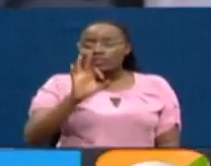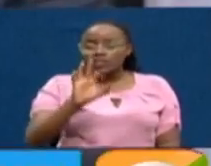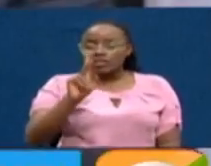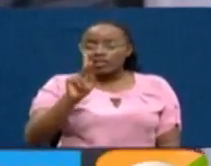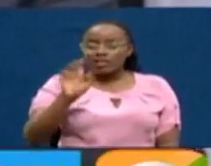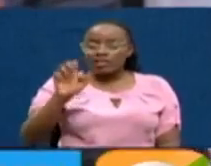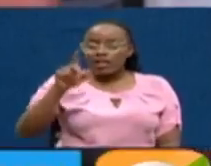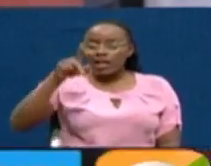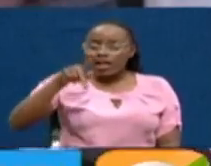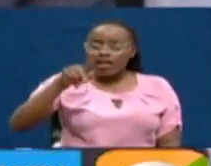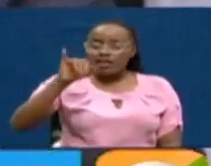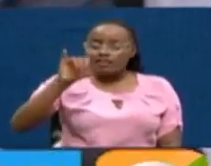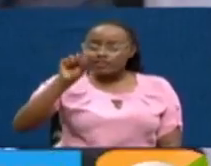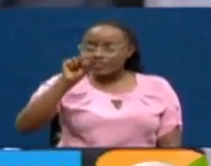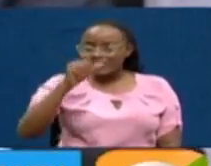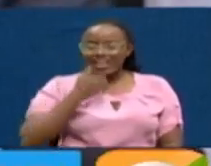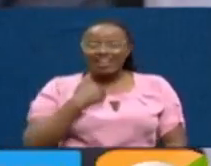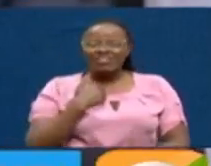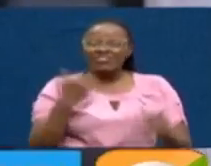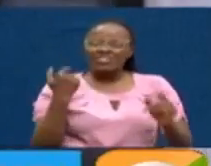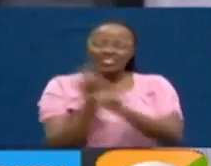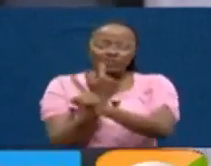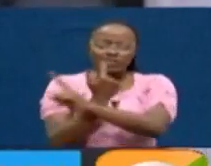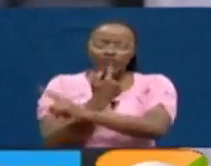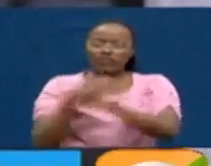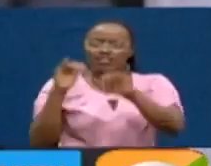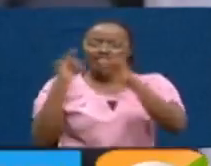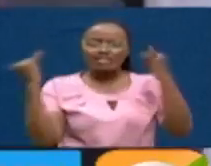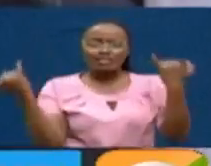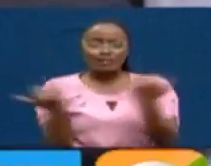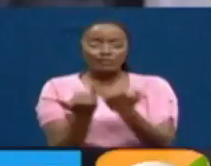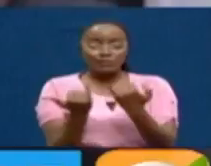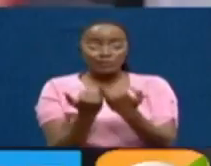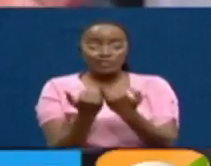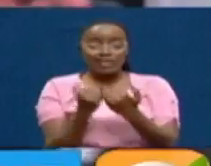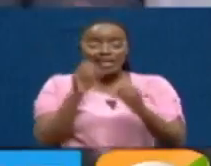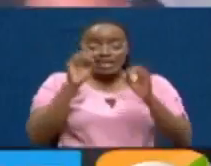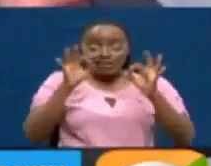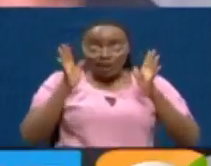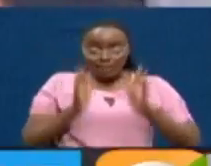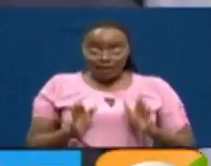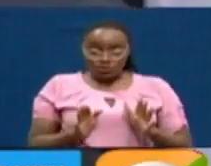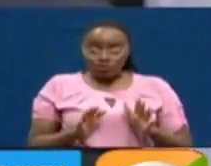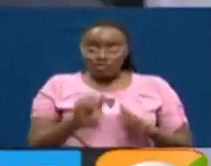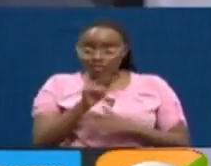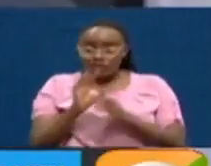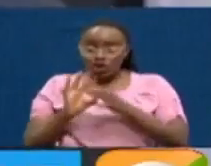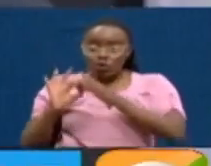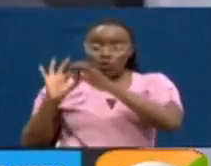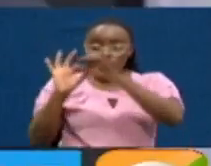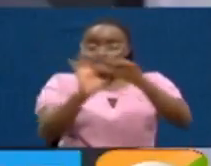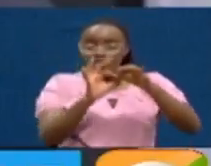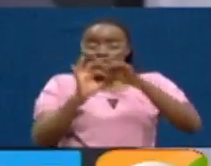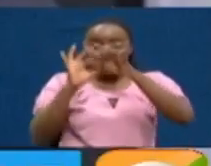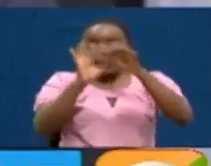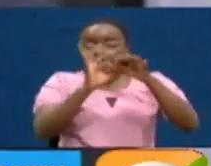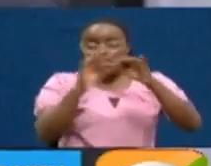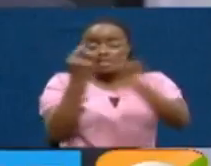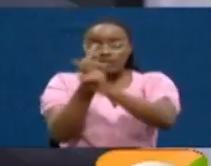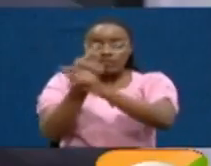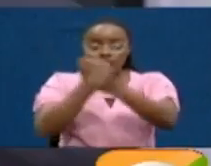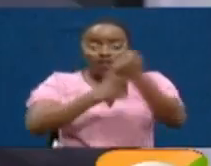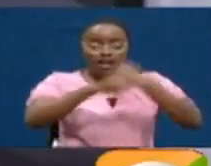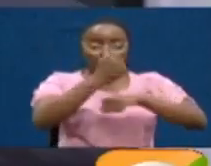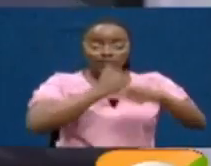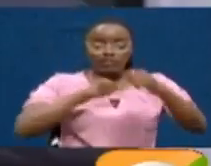believe. You've got all these institutions, by the way, who if somebody sat down and coordinated those particular activities, you'd